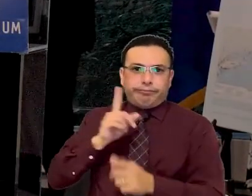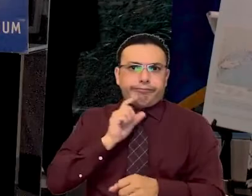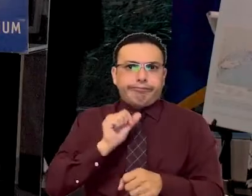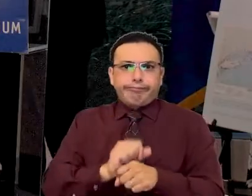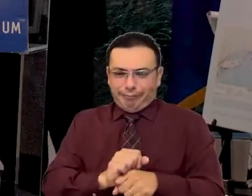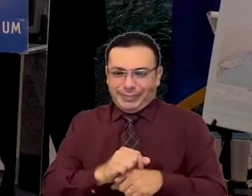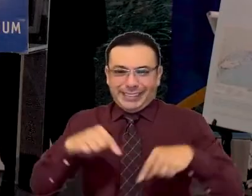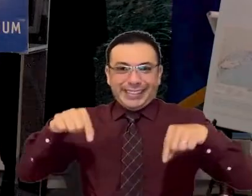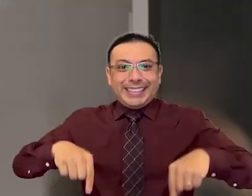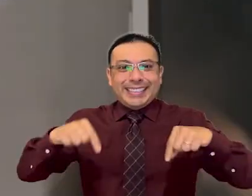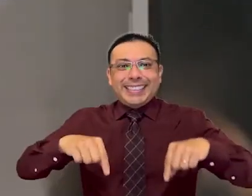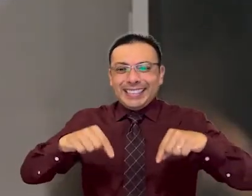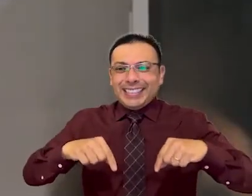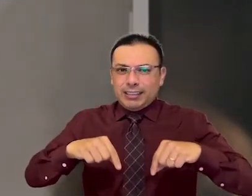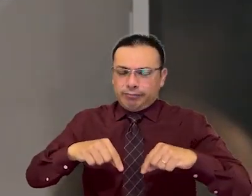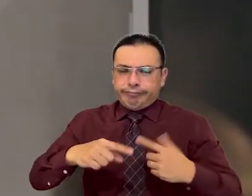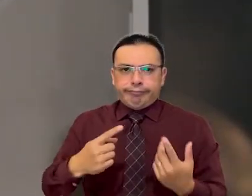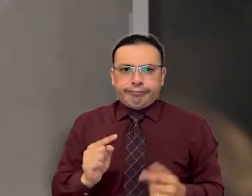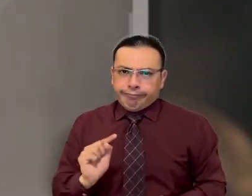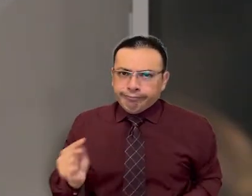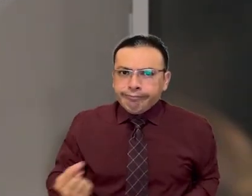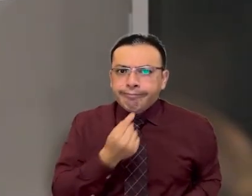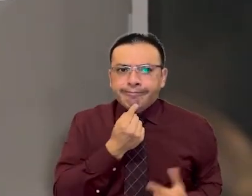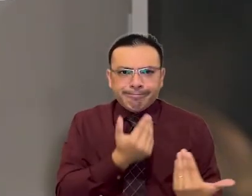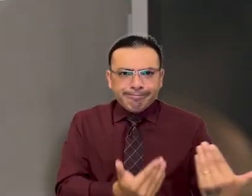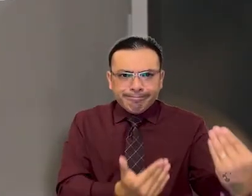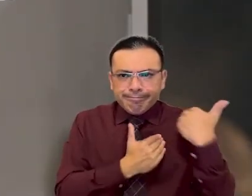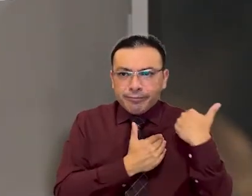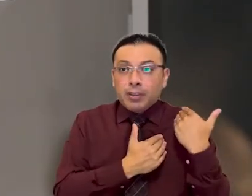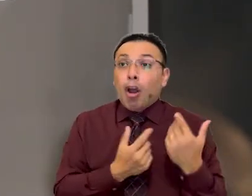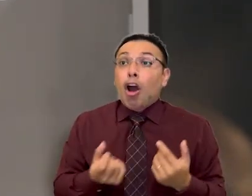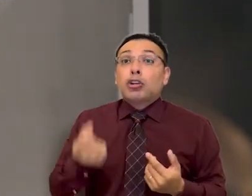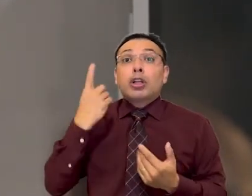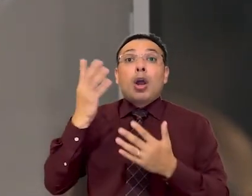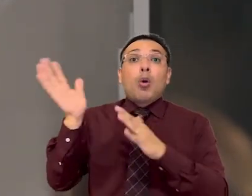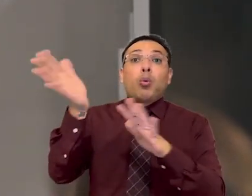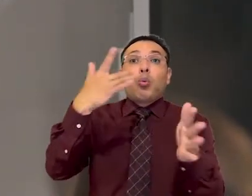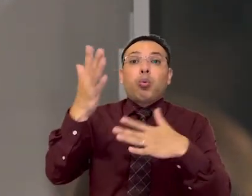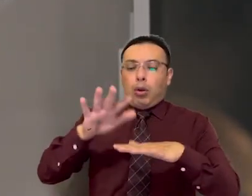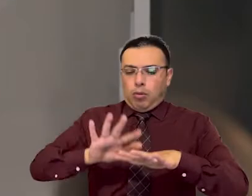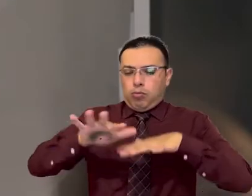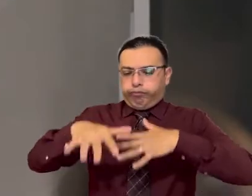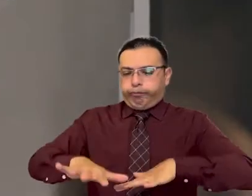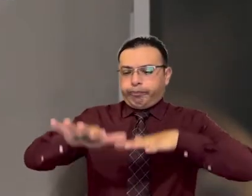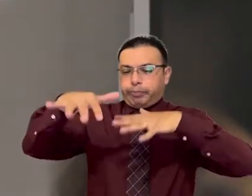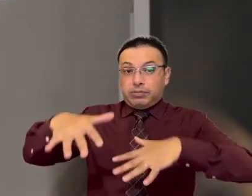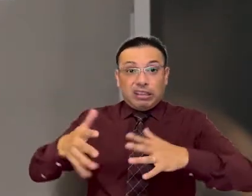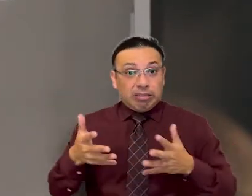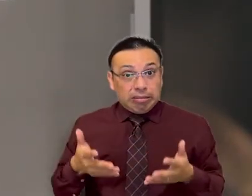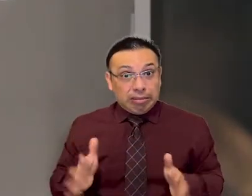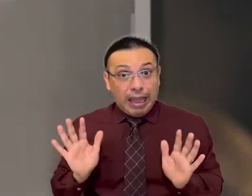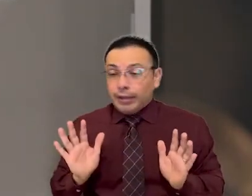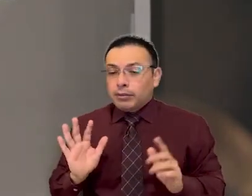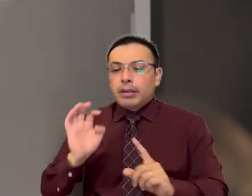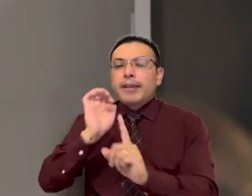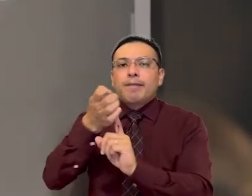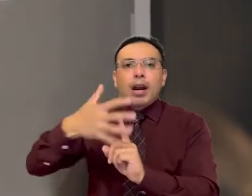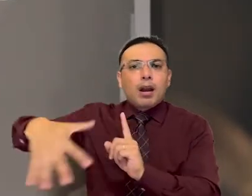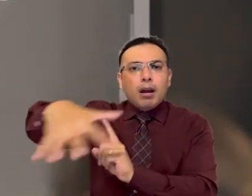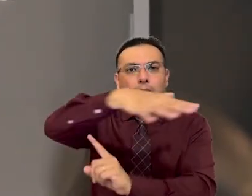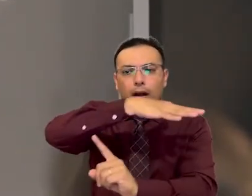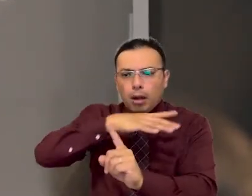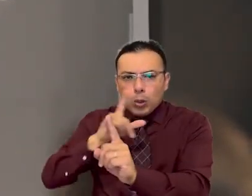understand not just the waves and wind conditions, but also the environmental conditions, impacts, what's going on in the